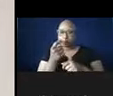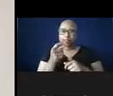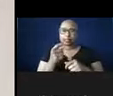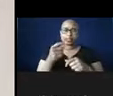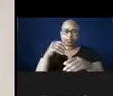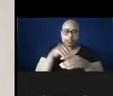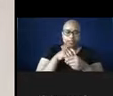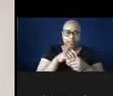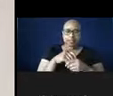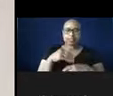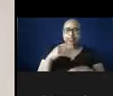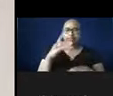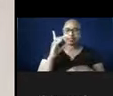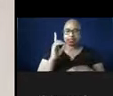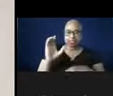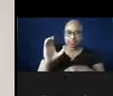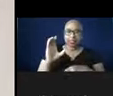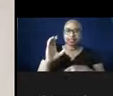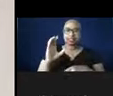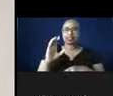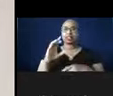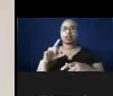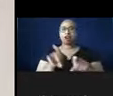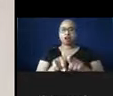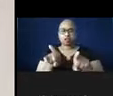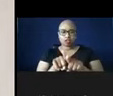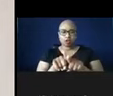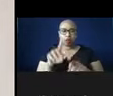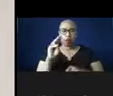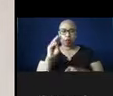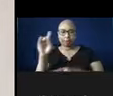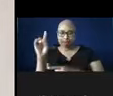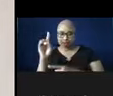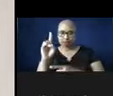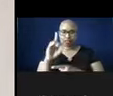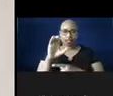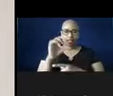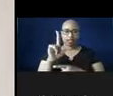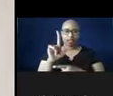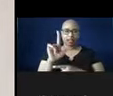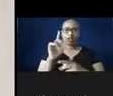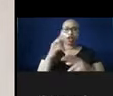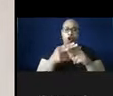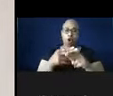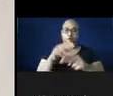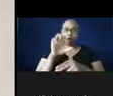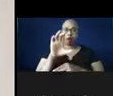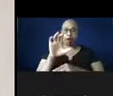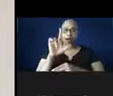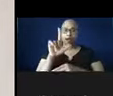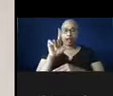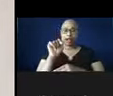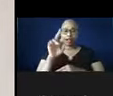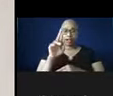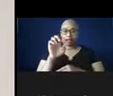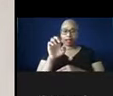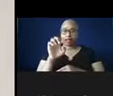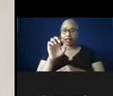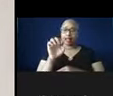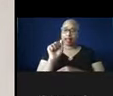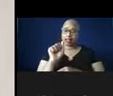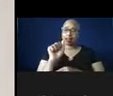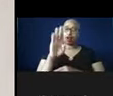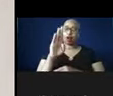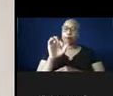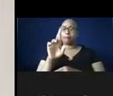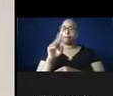little section within Maryland called the Clara Barton Parkway. We have 7.2 million annual visitors.